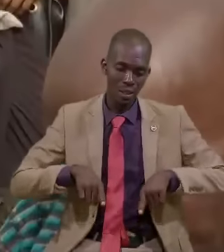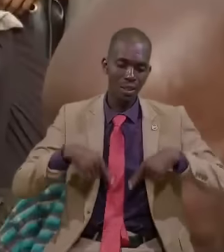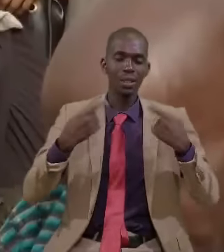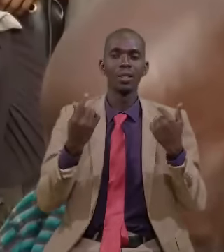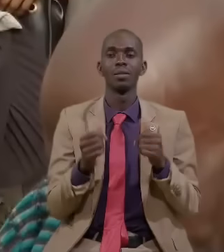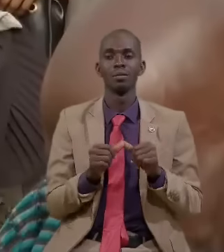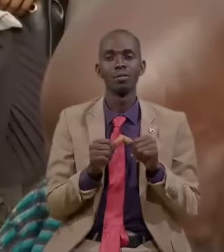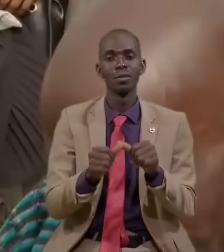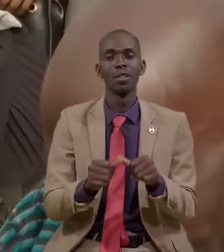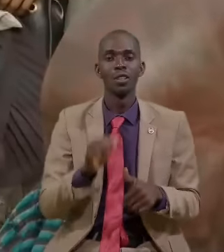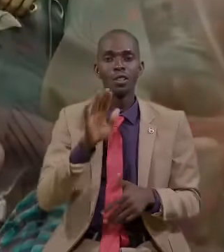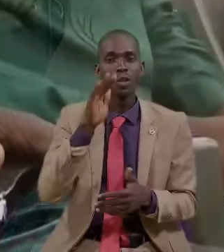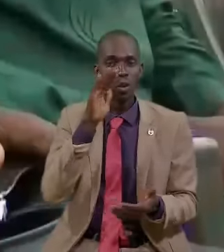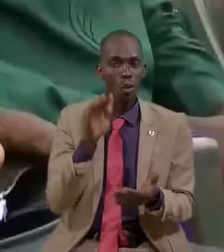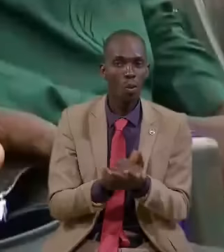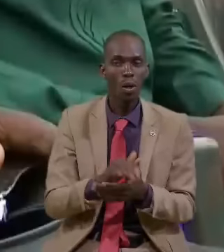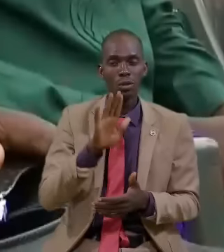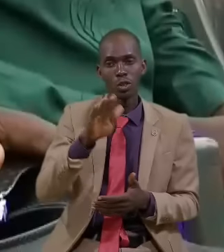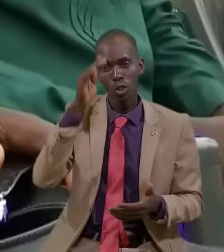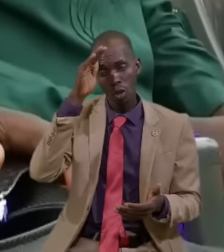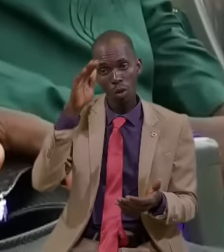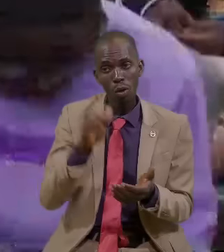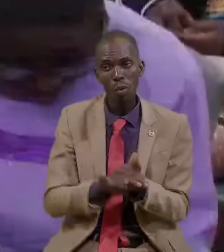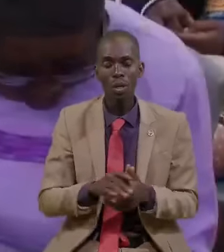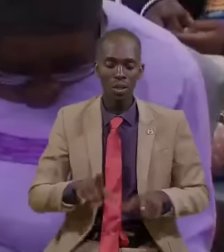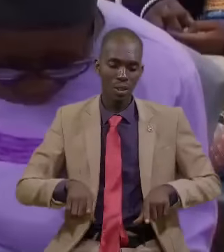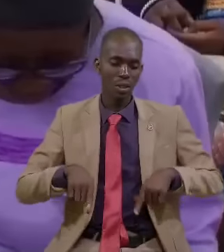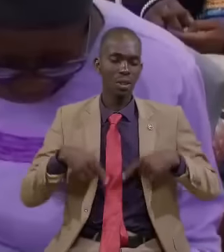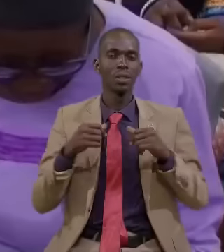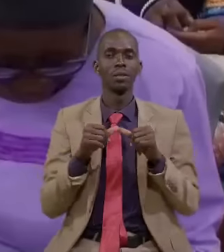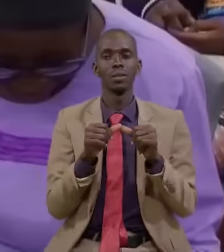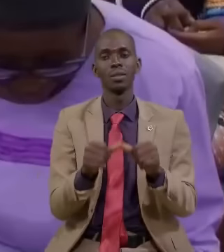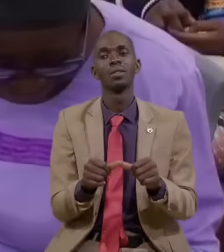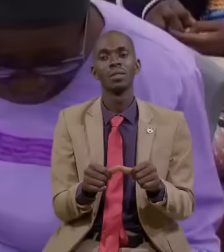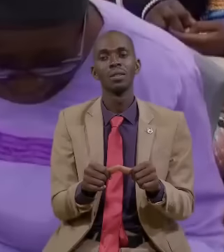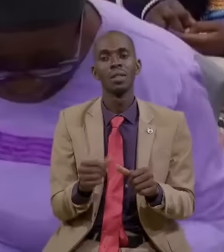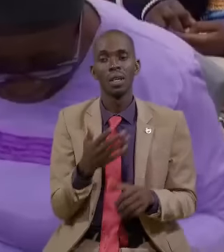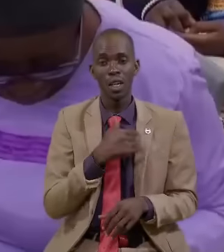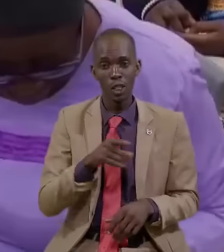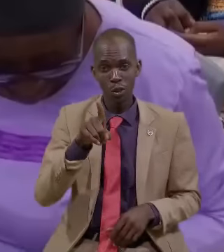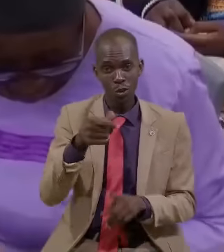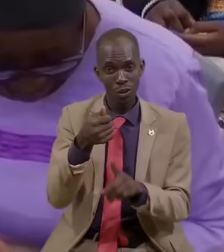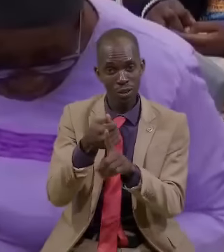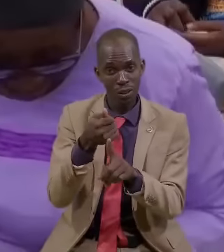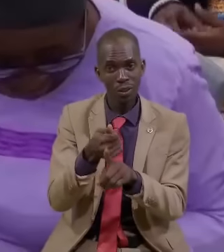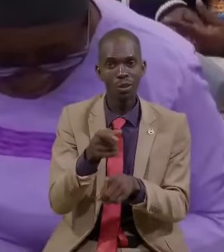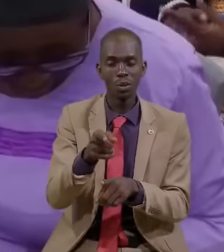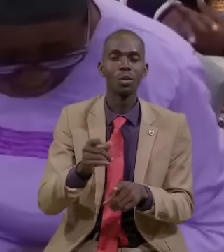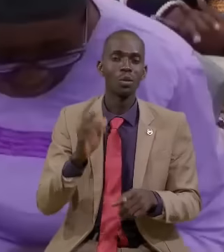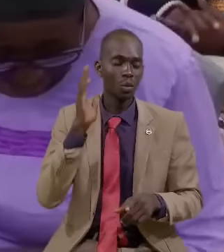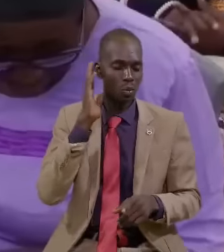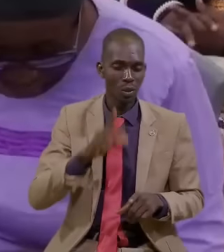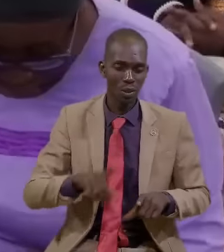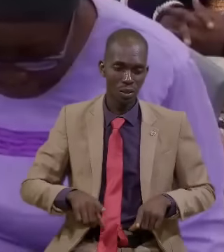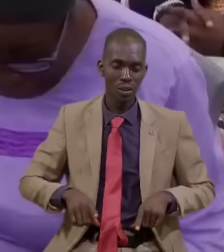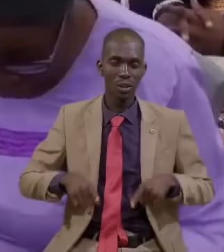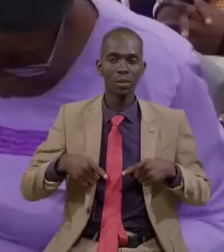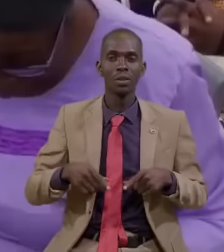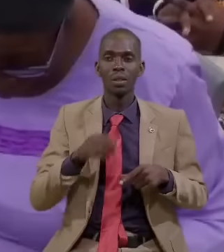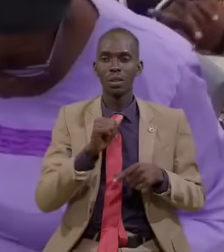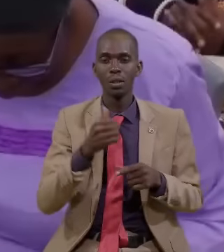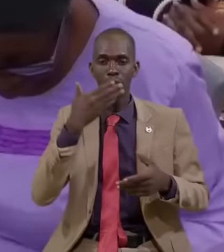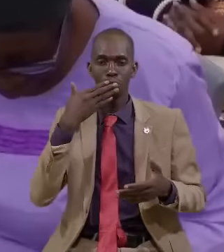Your wife, your husband liveth. Amen. And you yourself, you live in good,